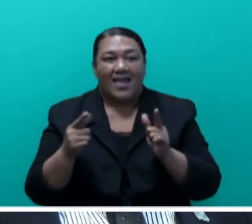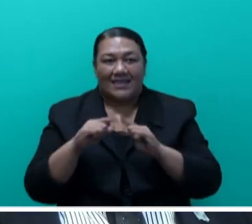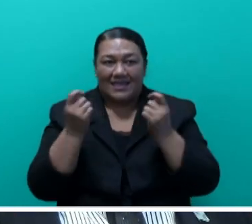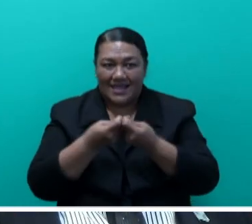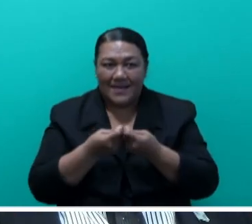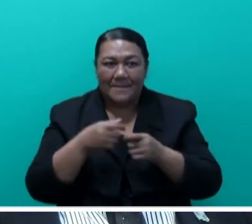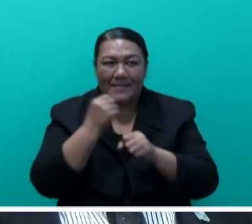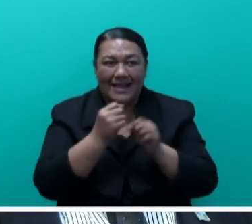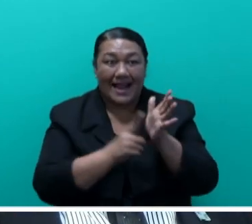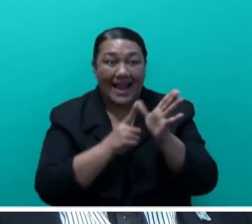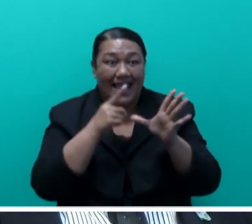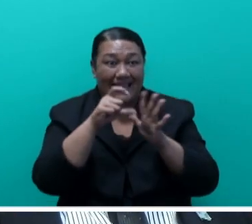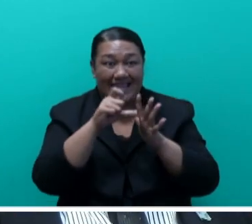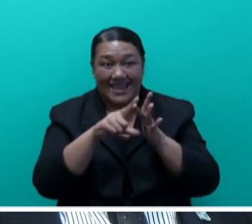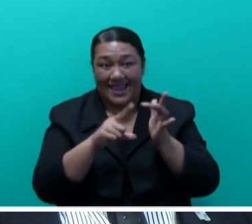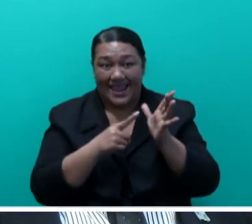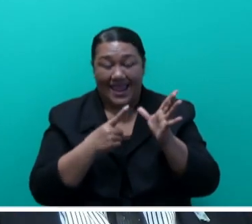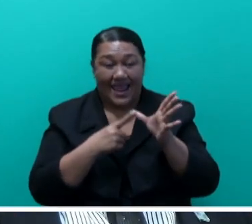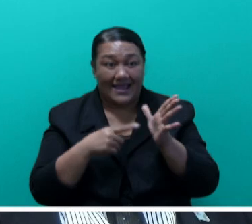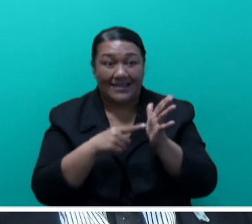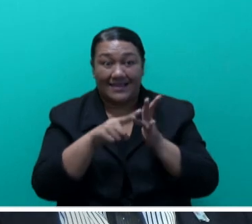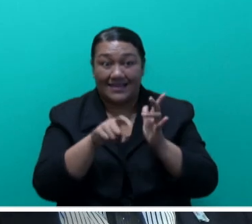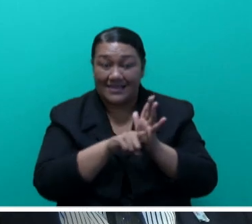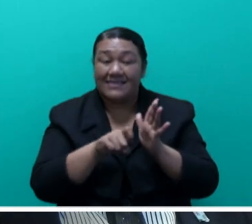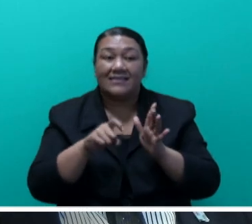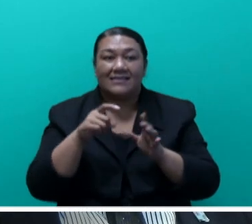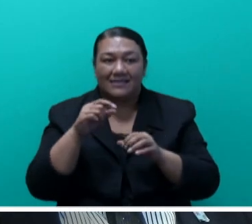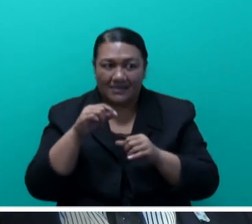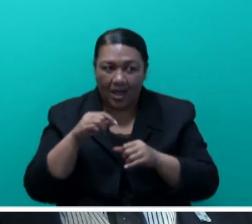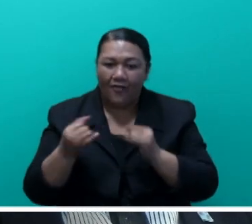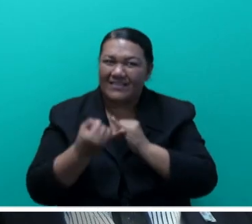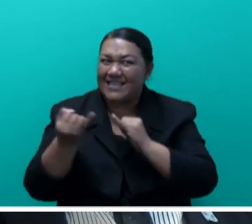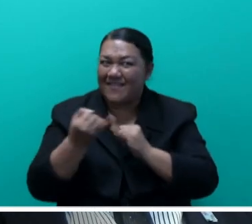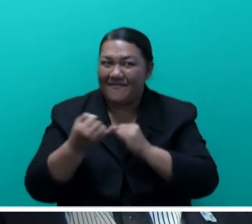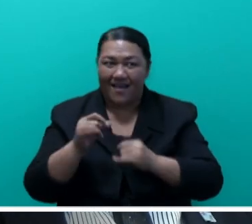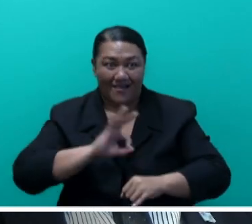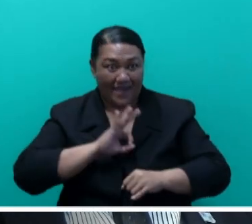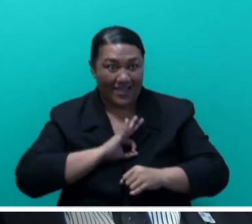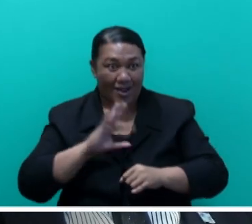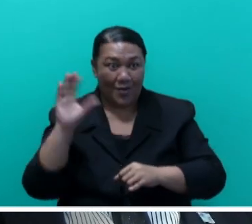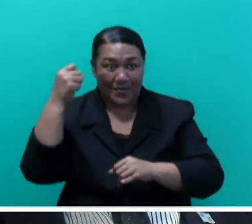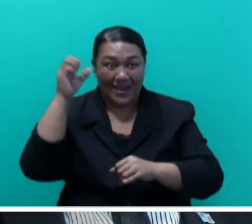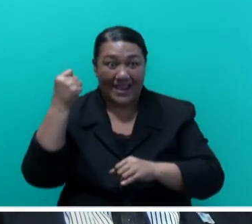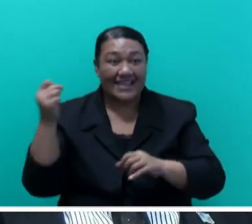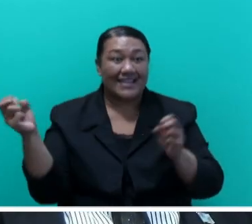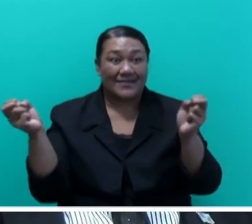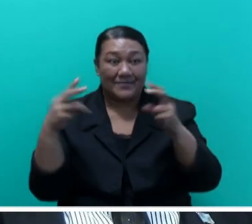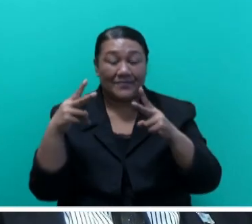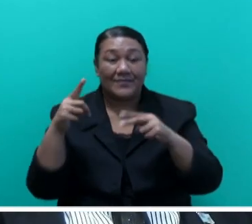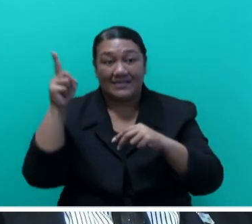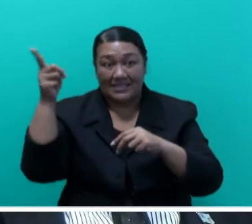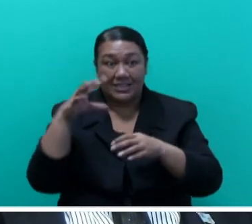for winning the silver medal, and we thank you most sincerely for making our nation proud of